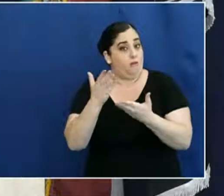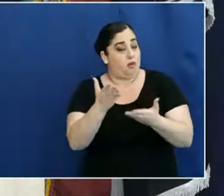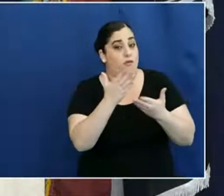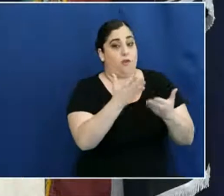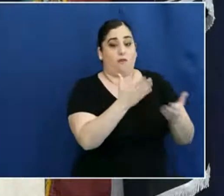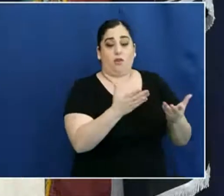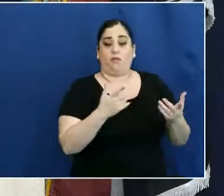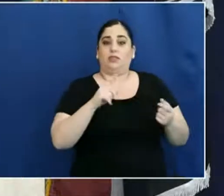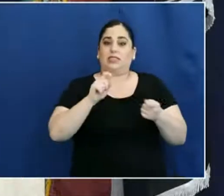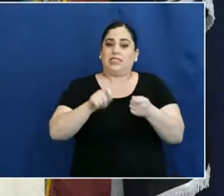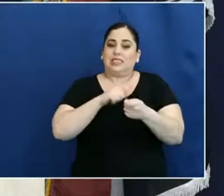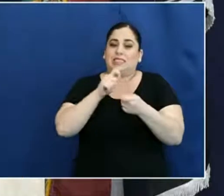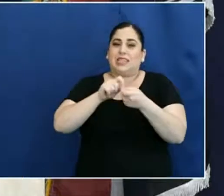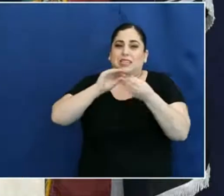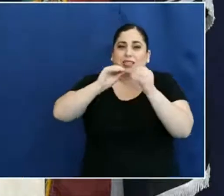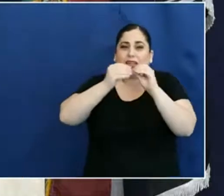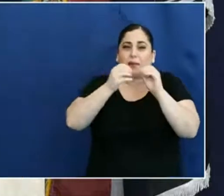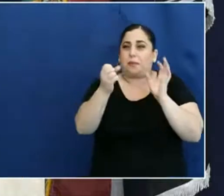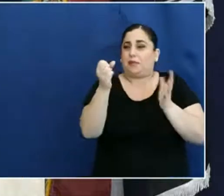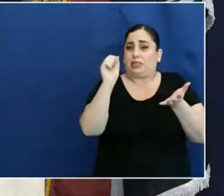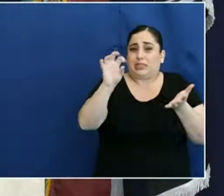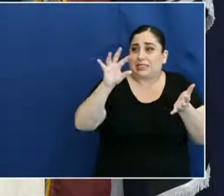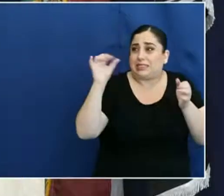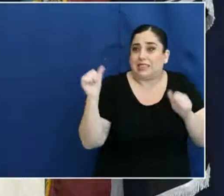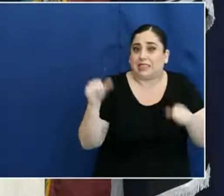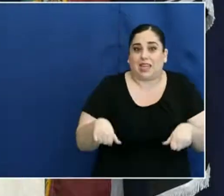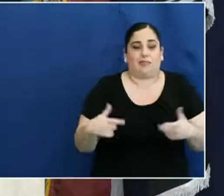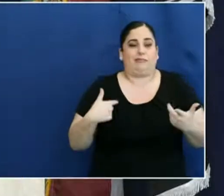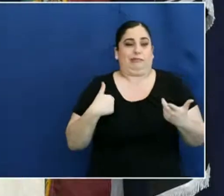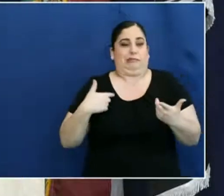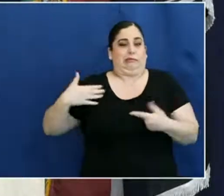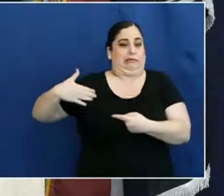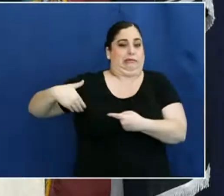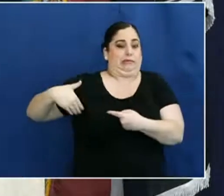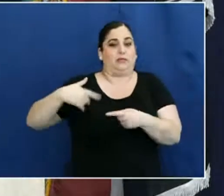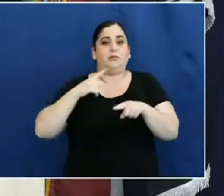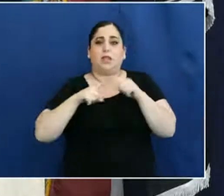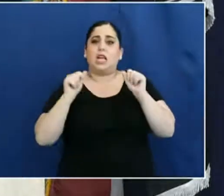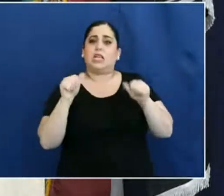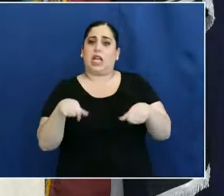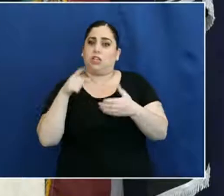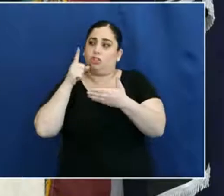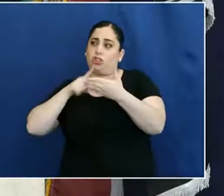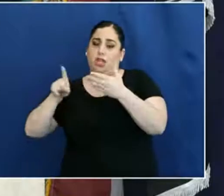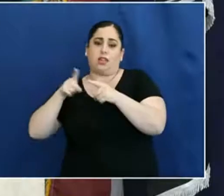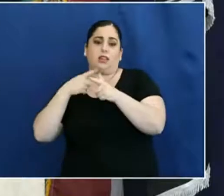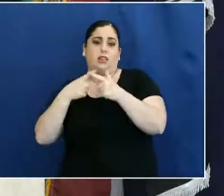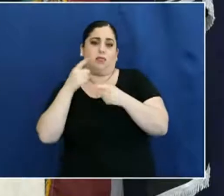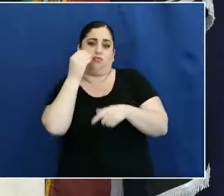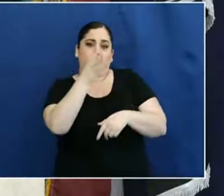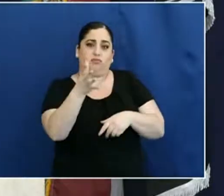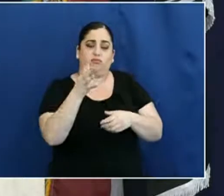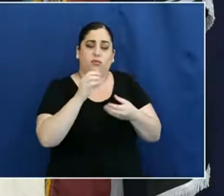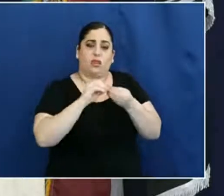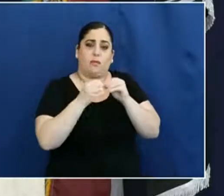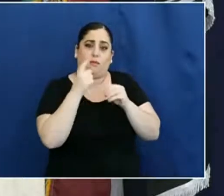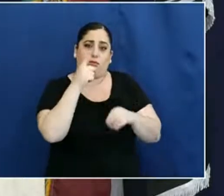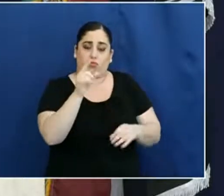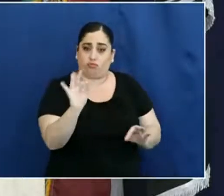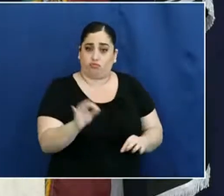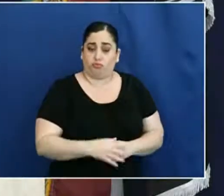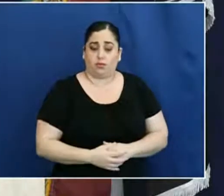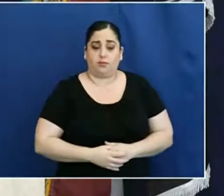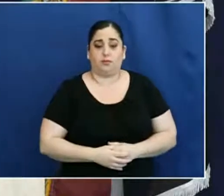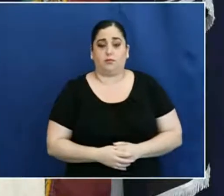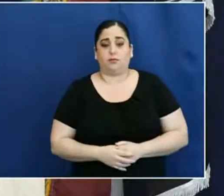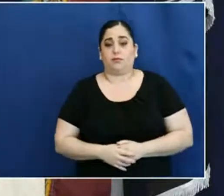not sure the exact numbers, Matt. We could probably check with the County Office of Ed and pull that for you. Gotcha. And I know obviously this